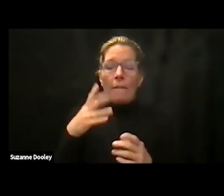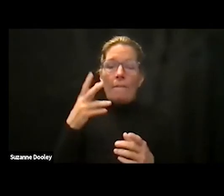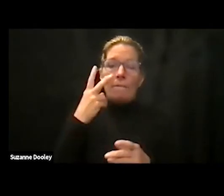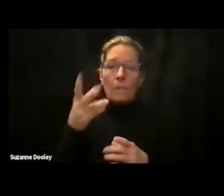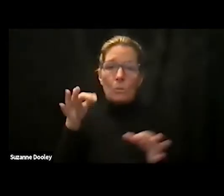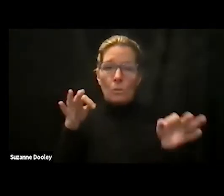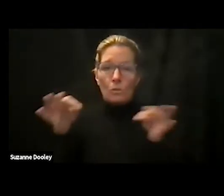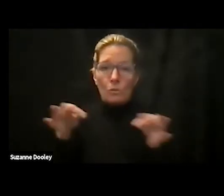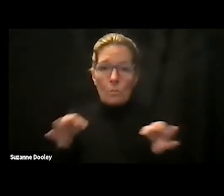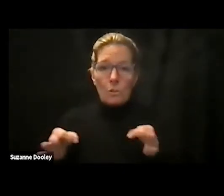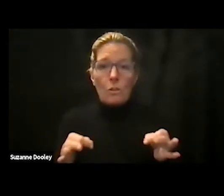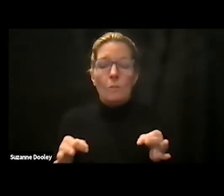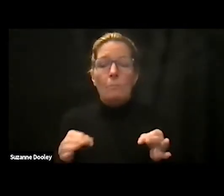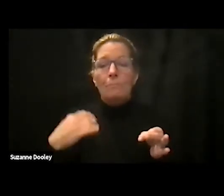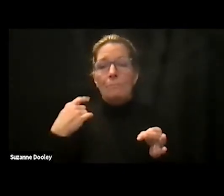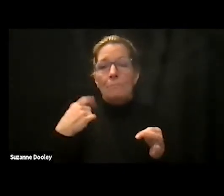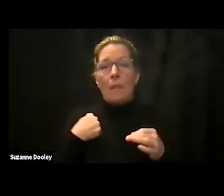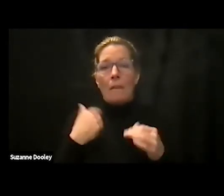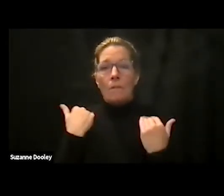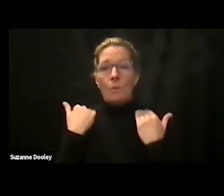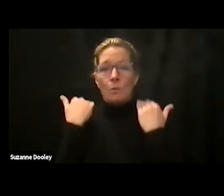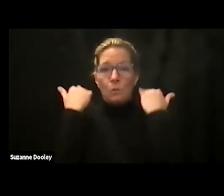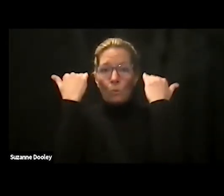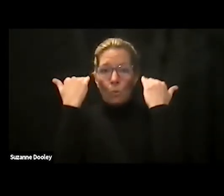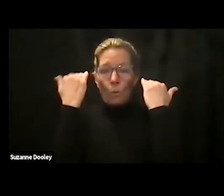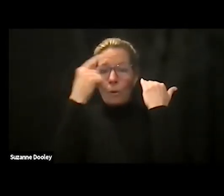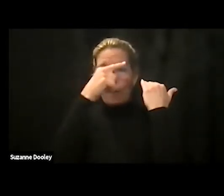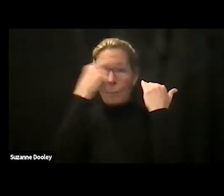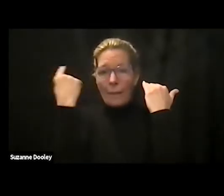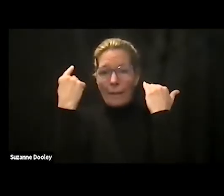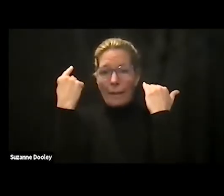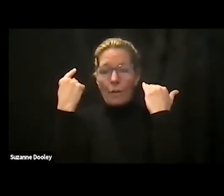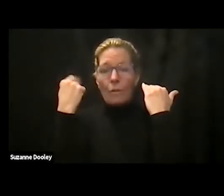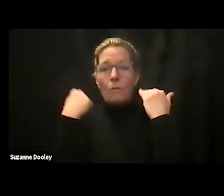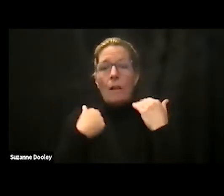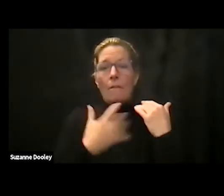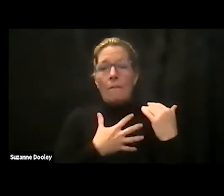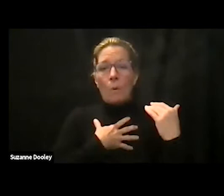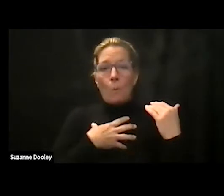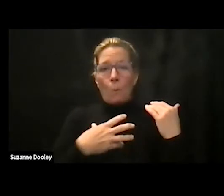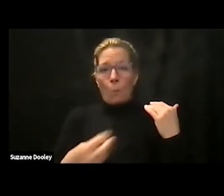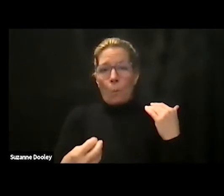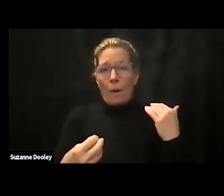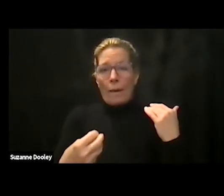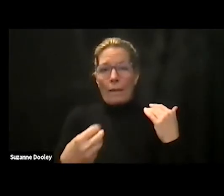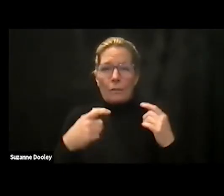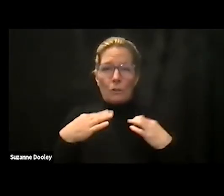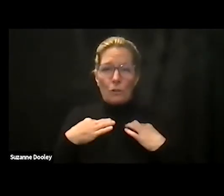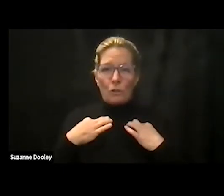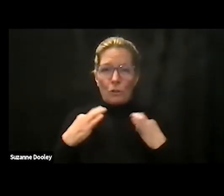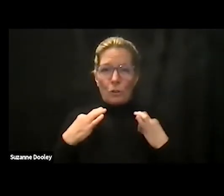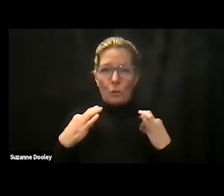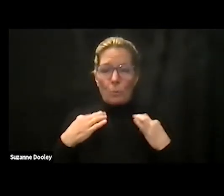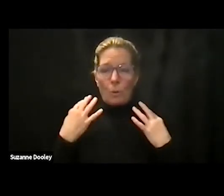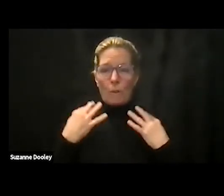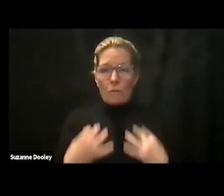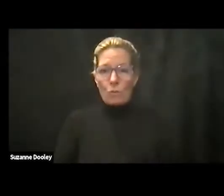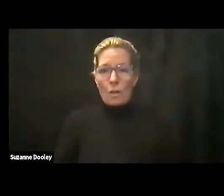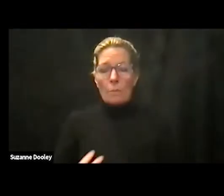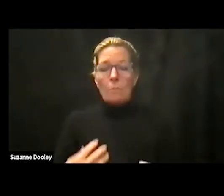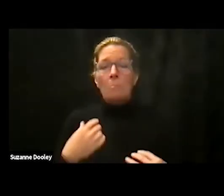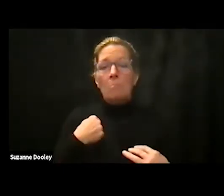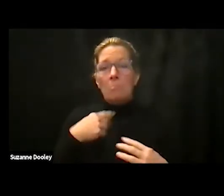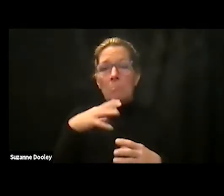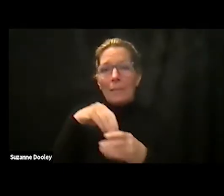description, I have short black hair. I have a white shirt with stripes. And I'm